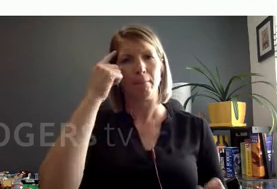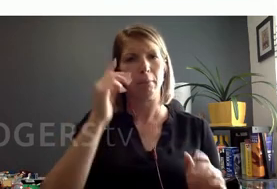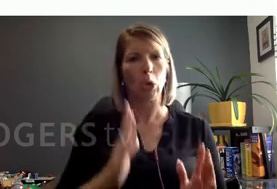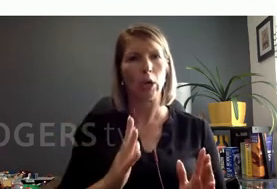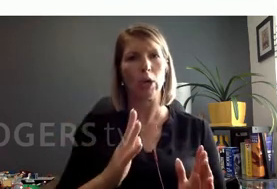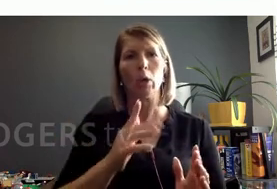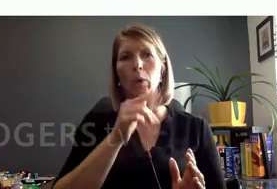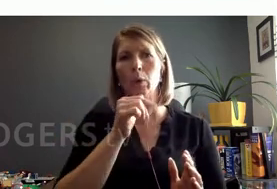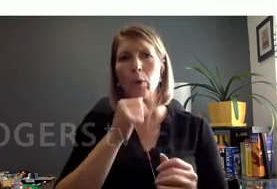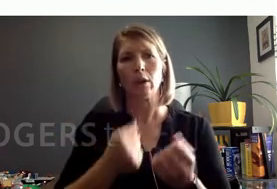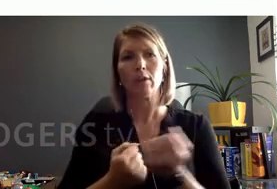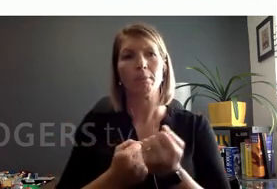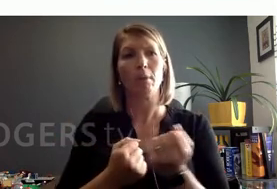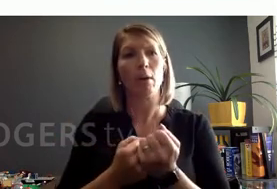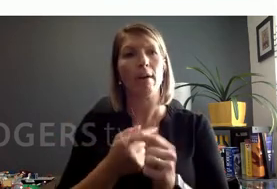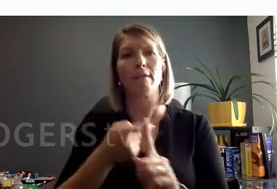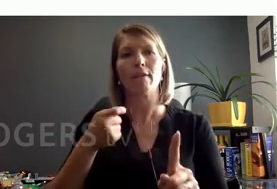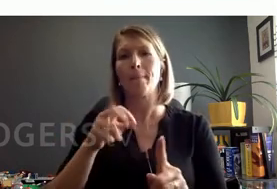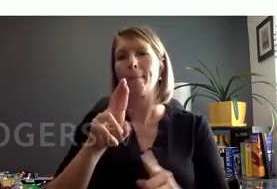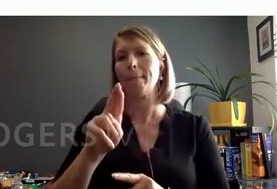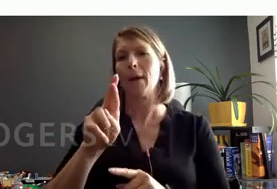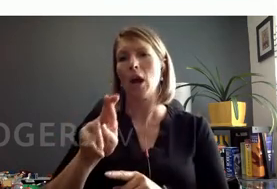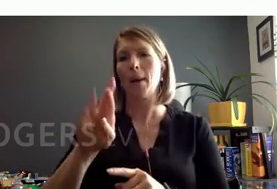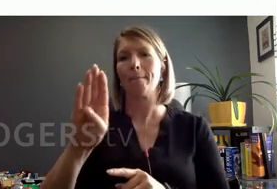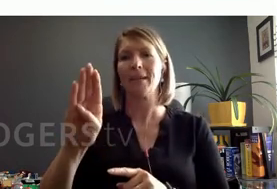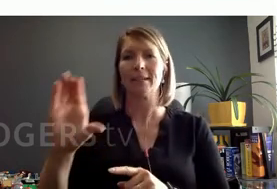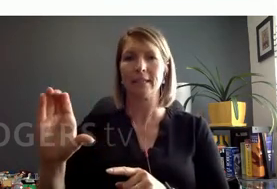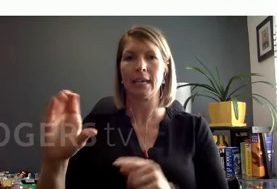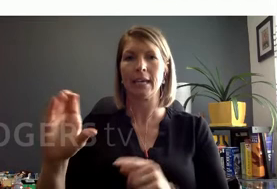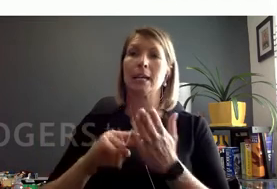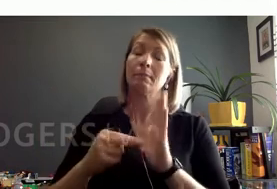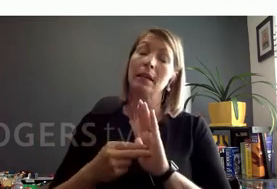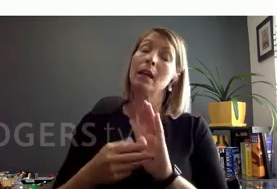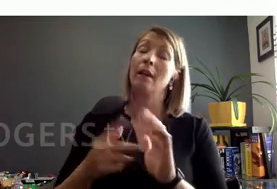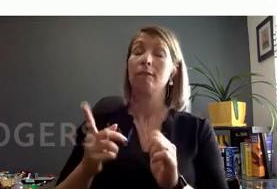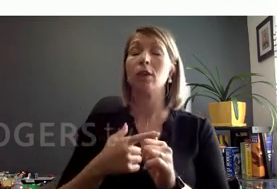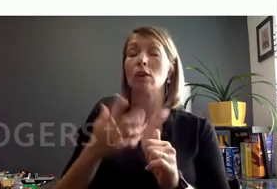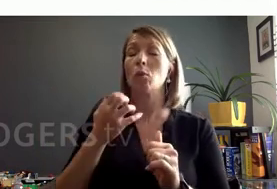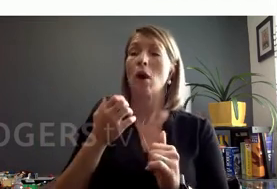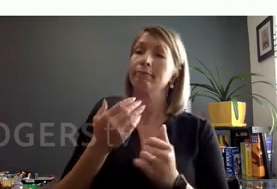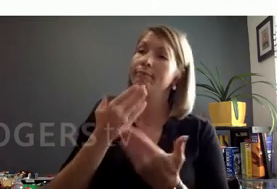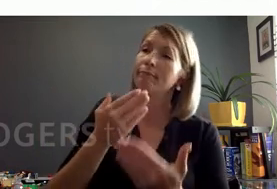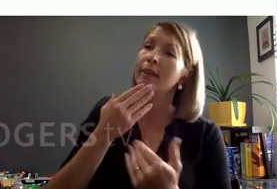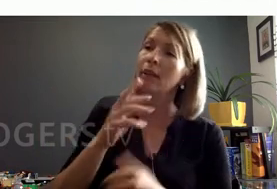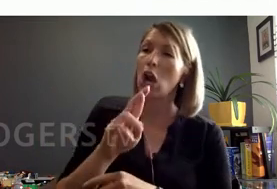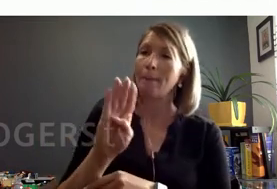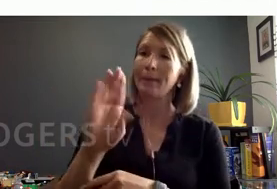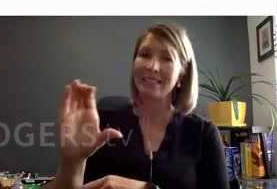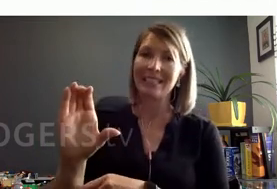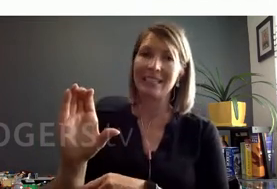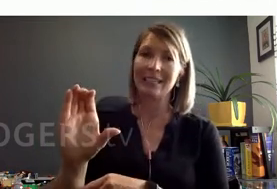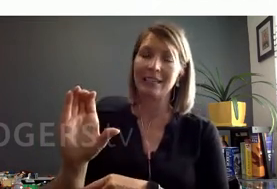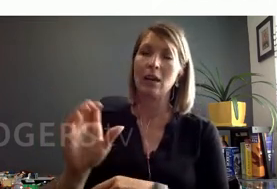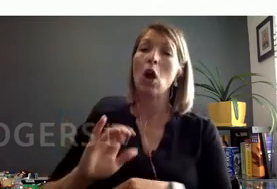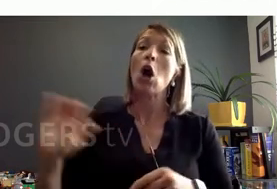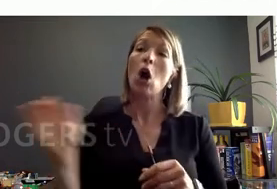have to, really want to show my appreciation to the support. And more than 43% employer in the